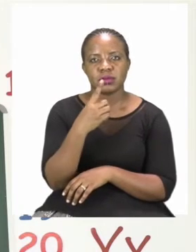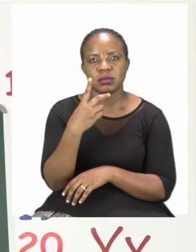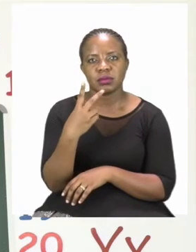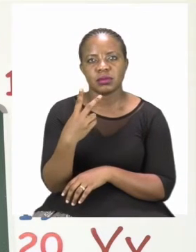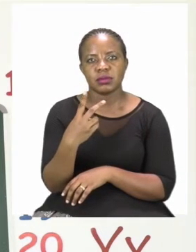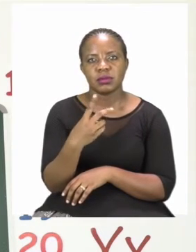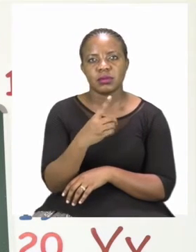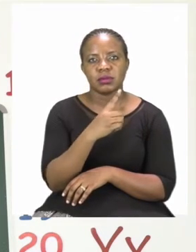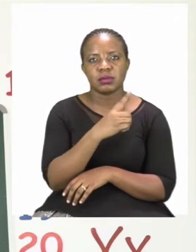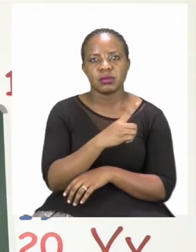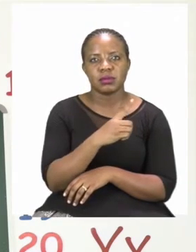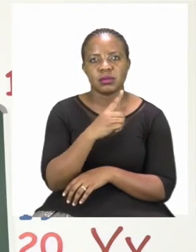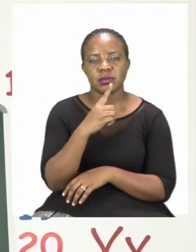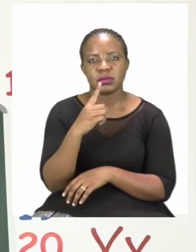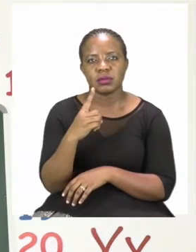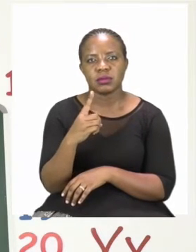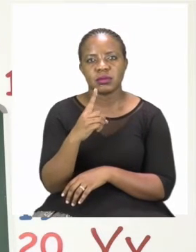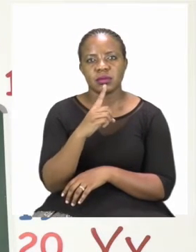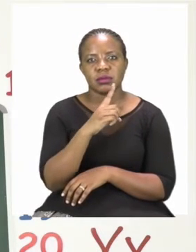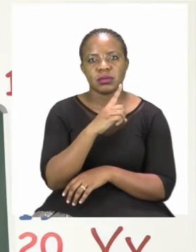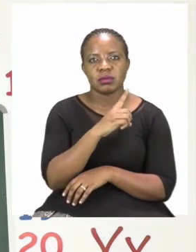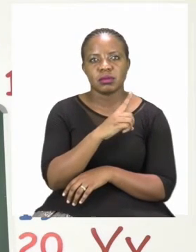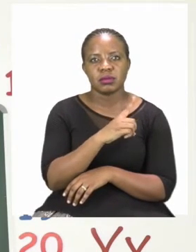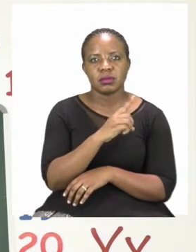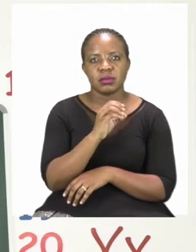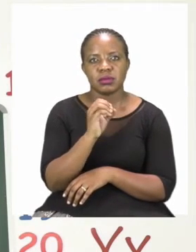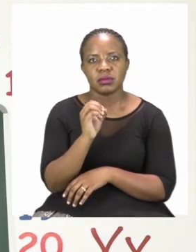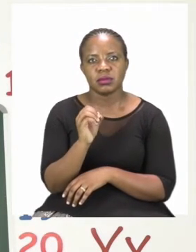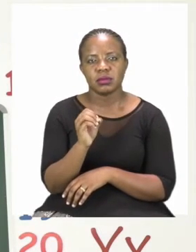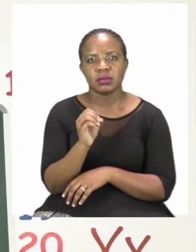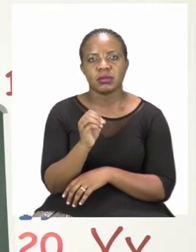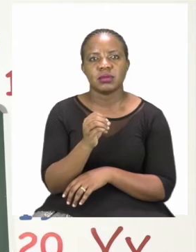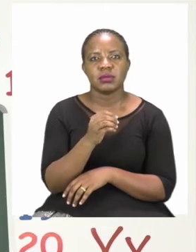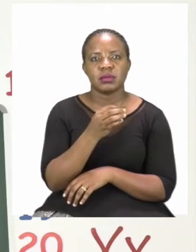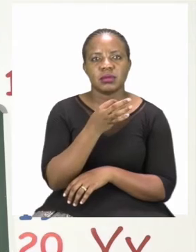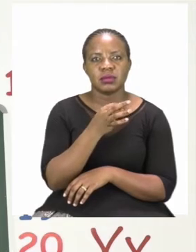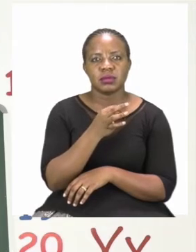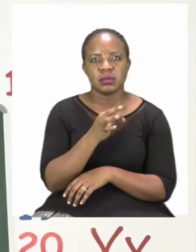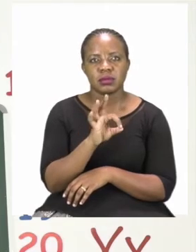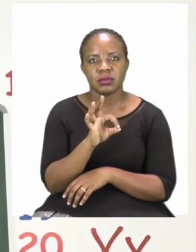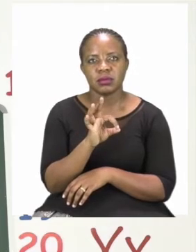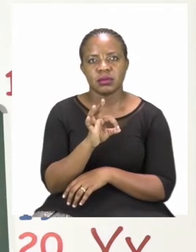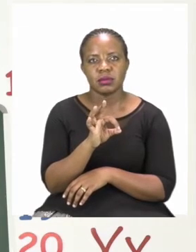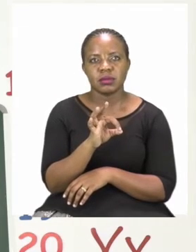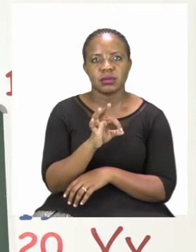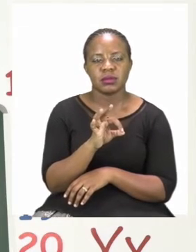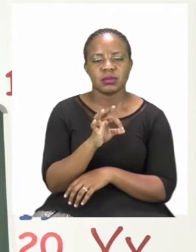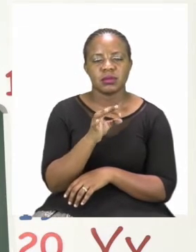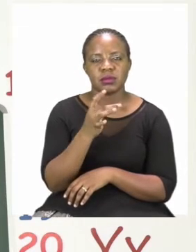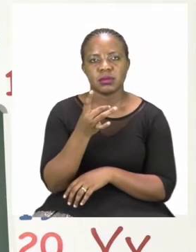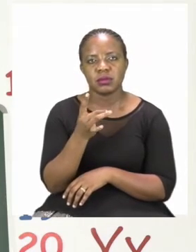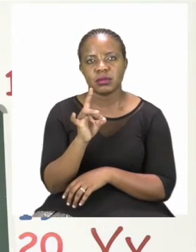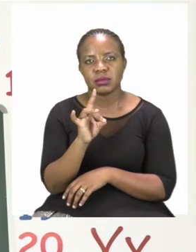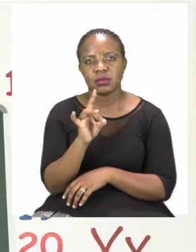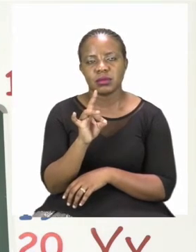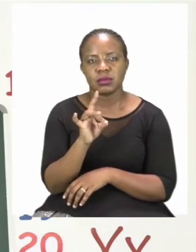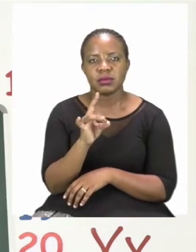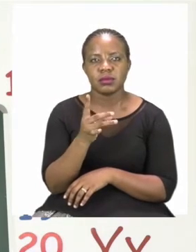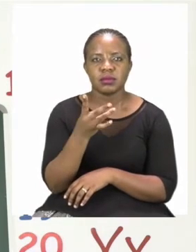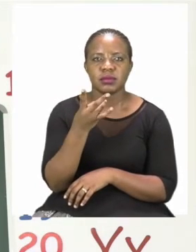12, 11, 10, 9,